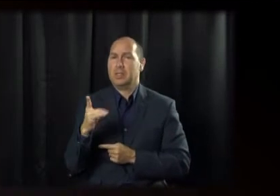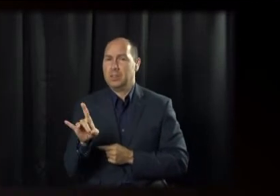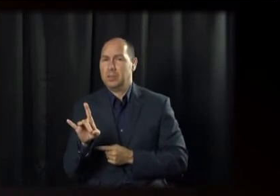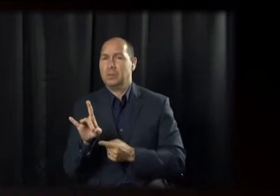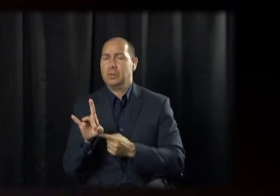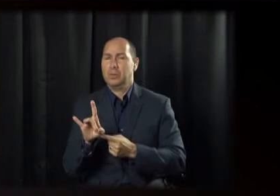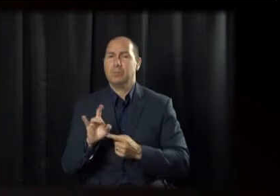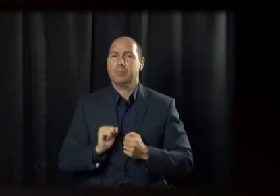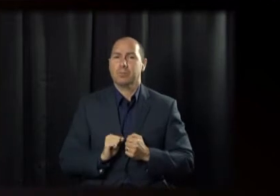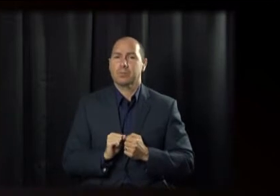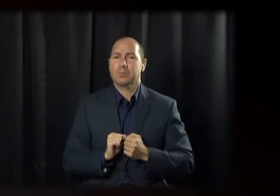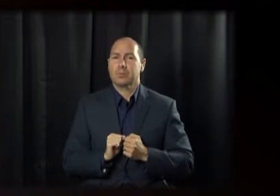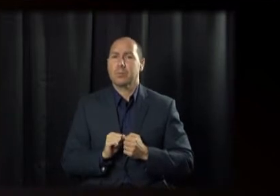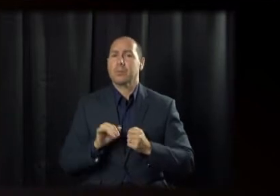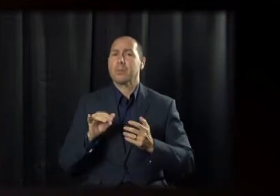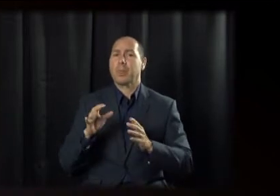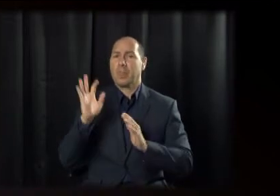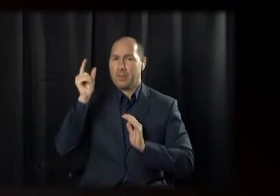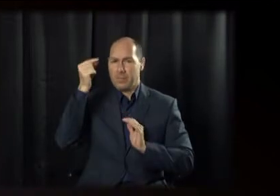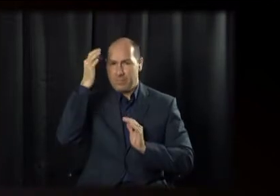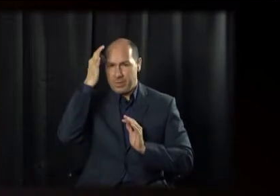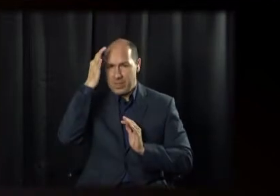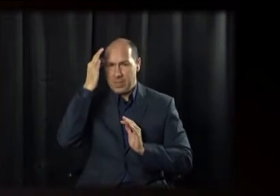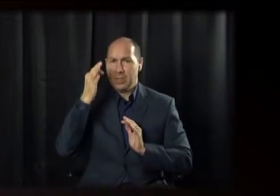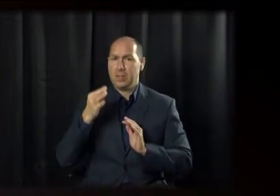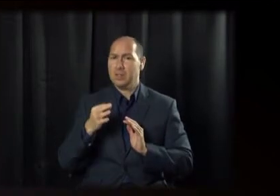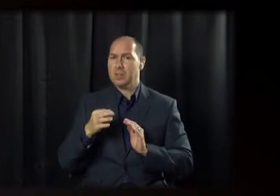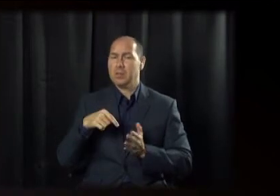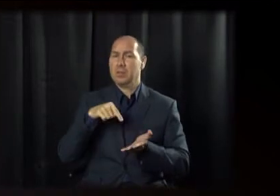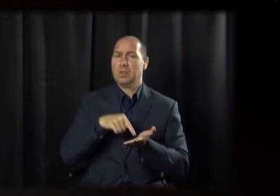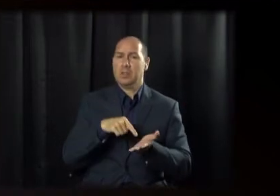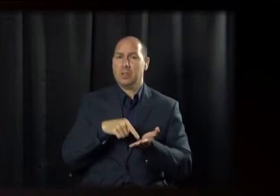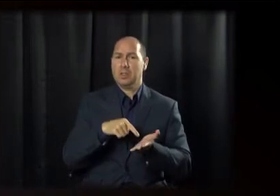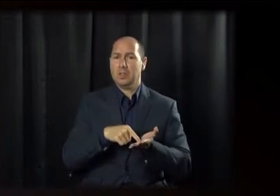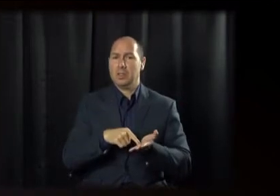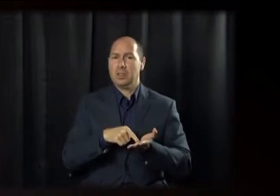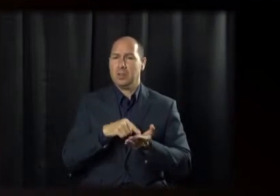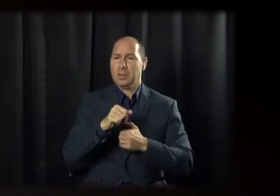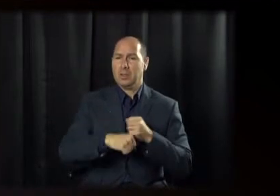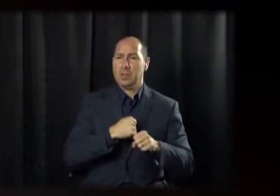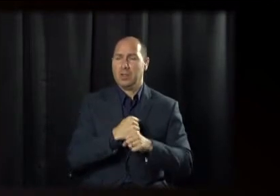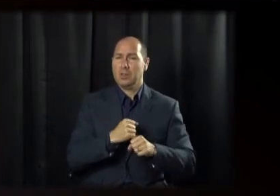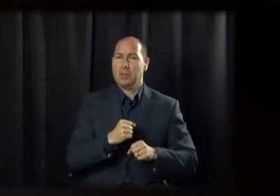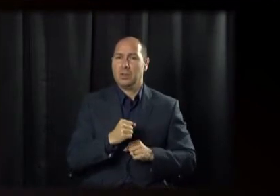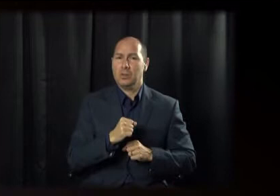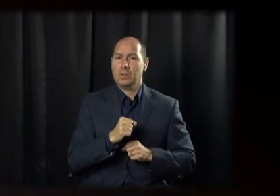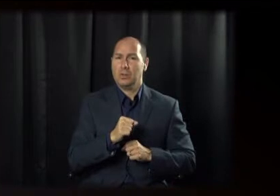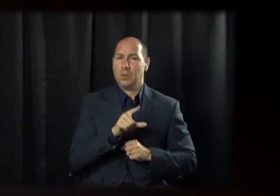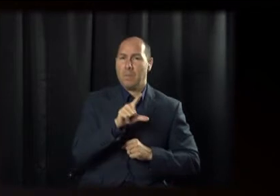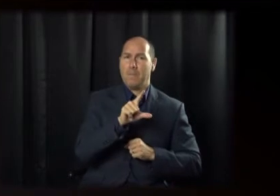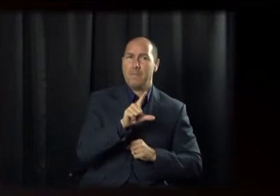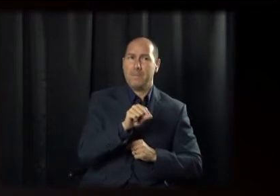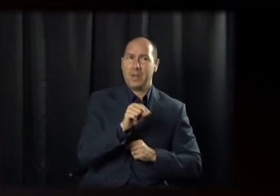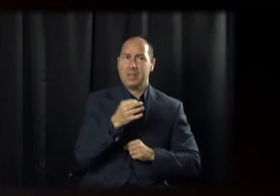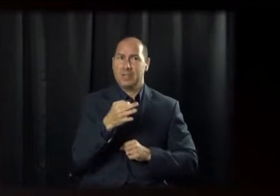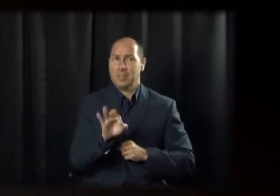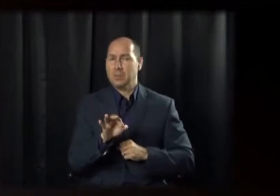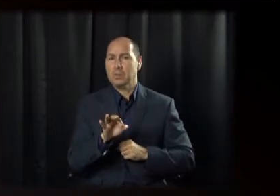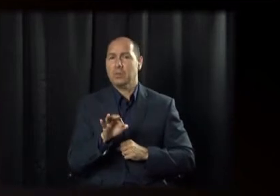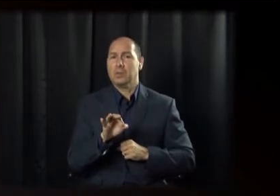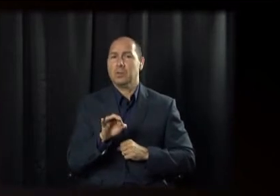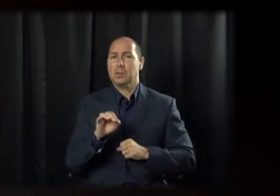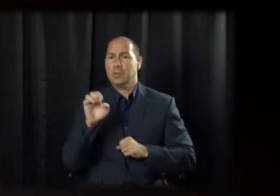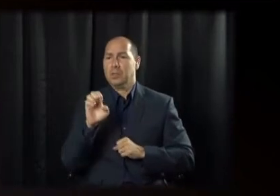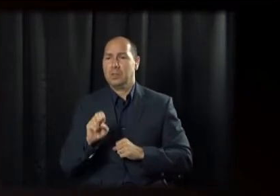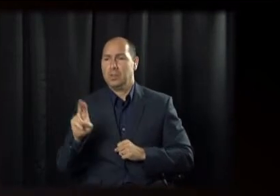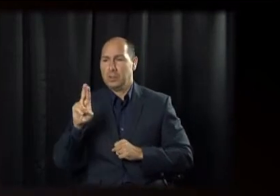as a result of federal debt reprofiling achieved in 2019, Prasa now has access to financing from the United States